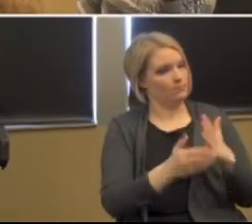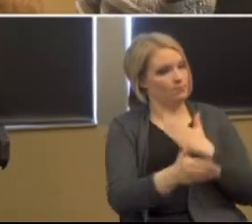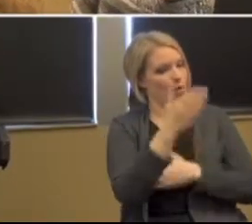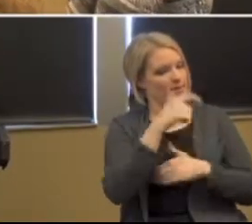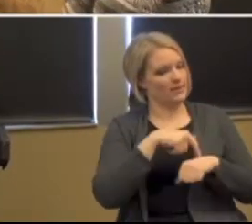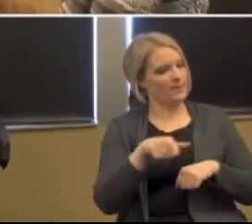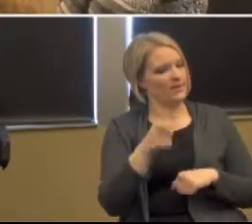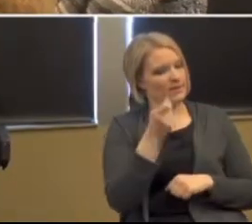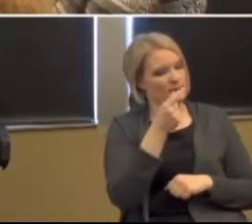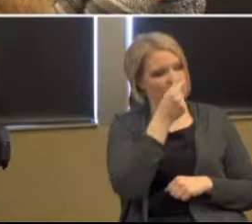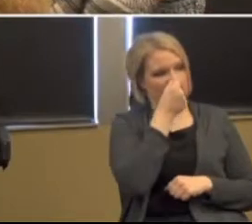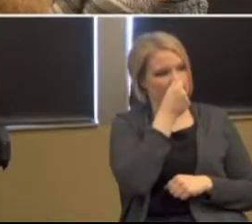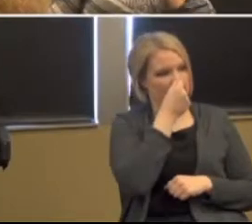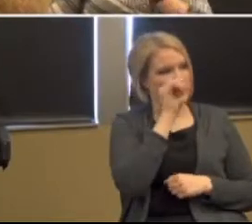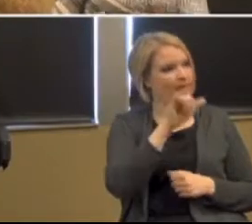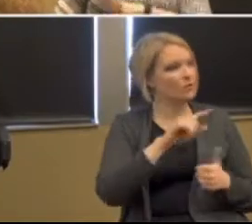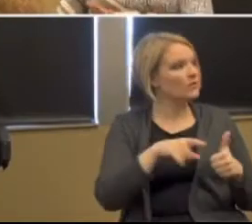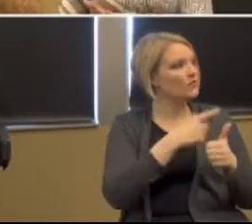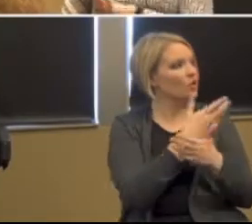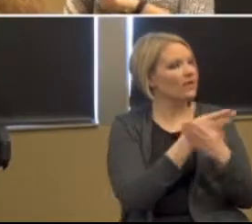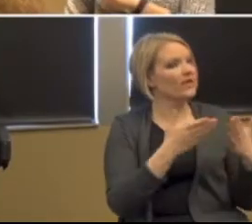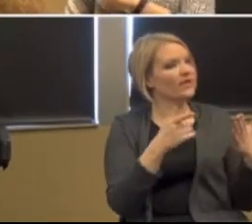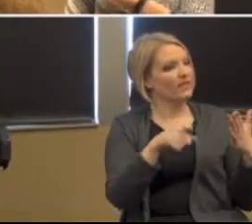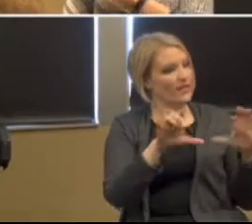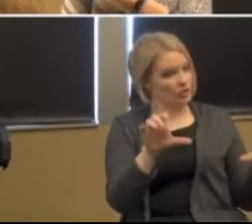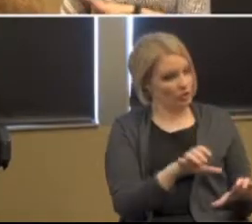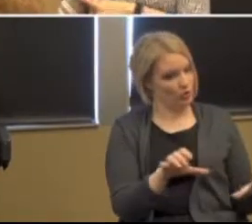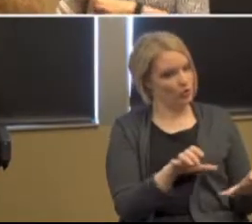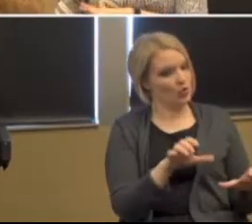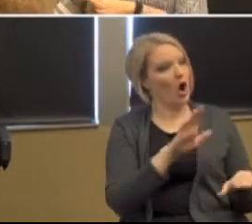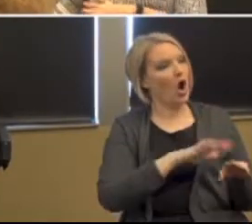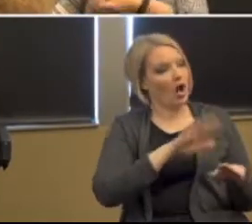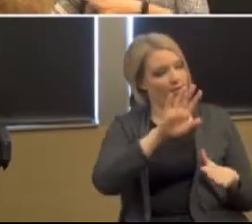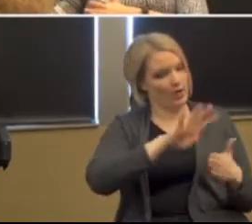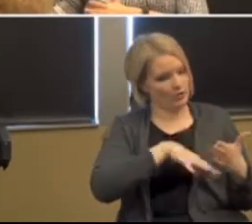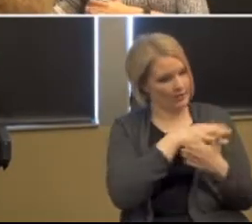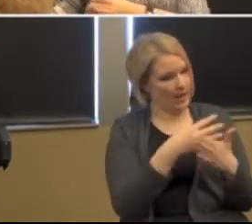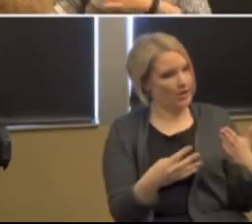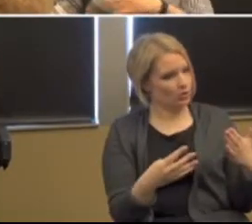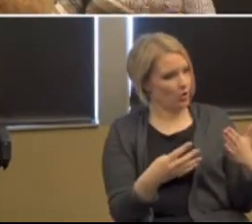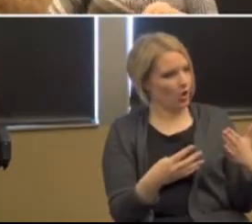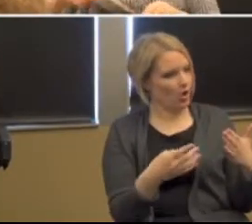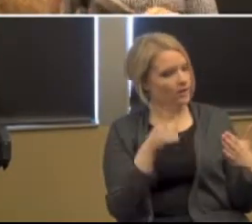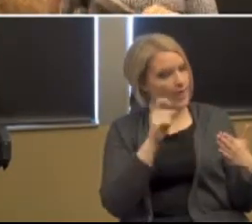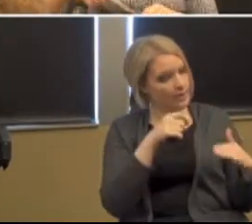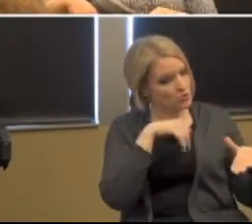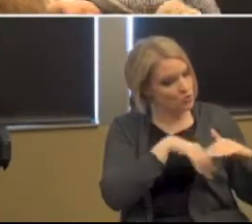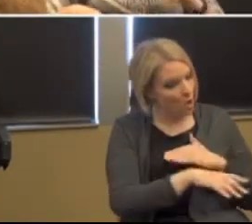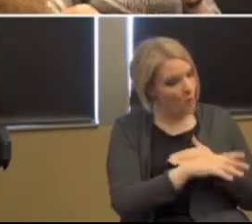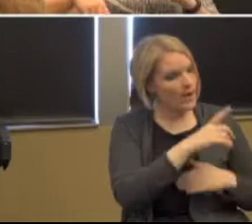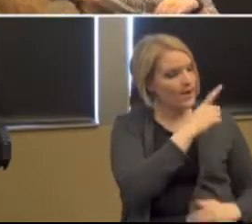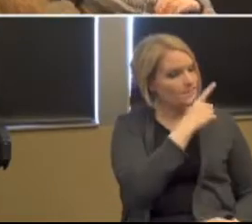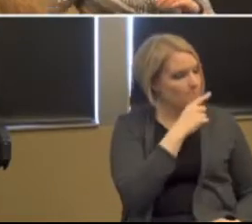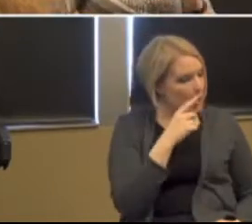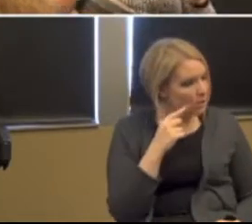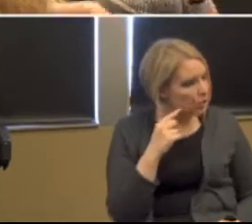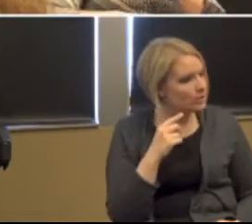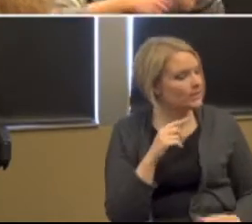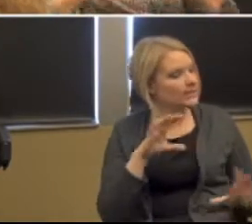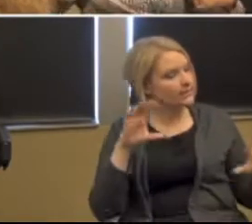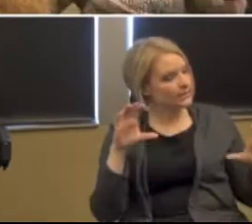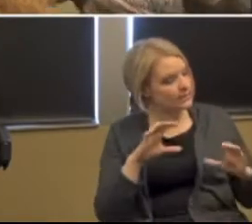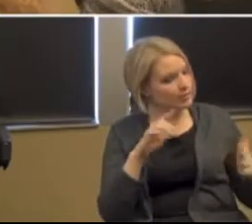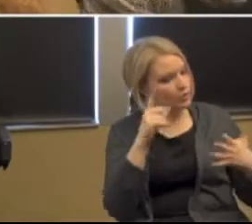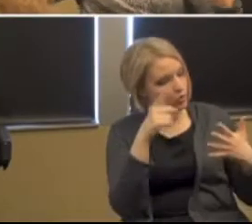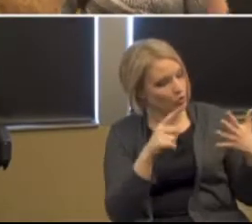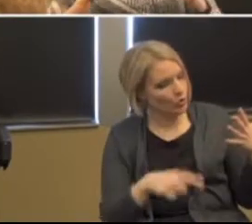little smelly. And so that was the first thing she did that was on their schedule for the day, is go in, brush their teeth, and do